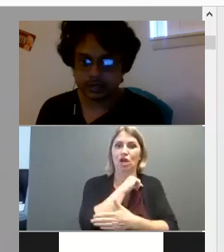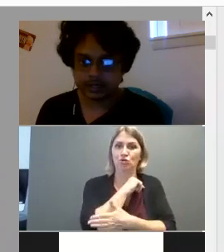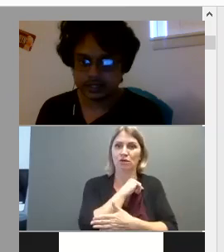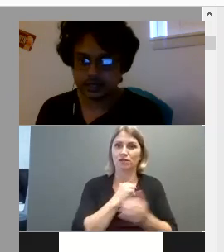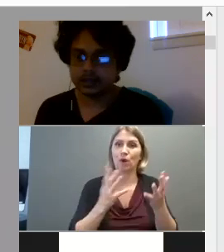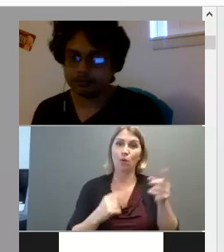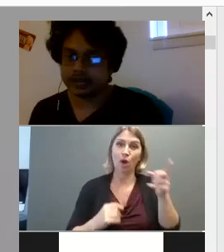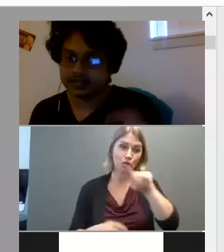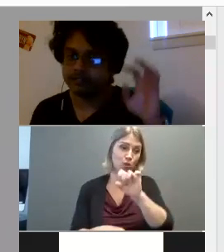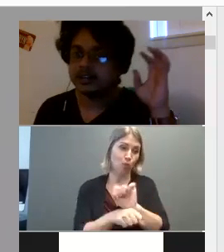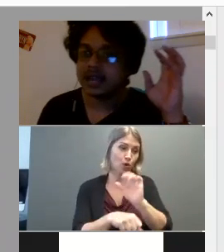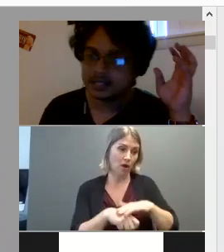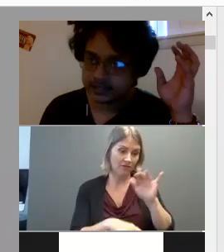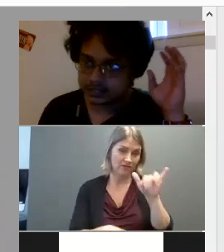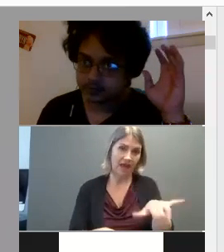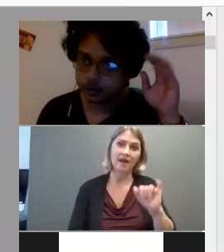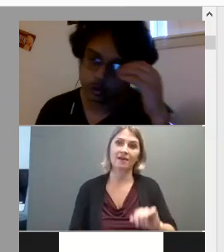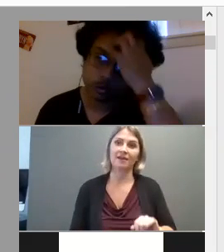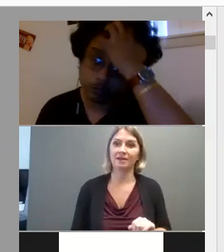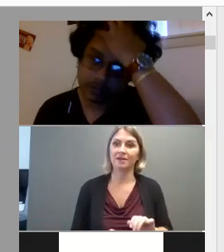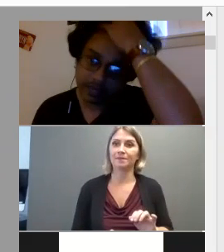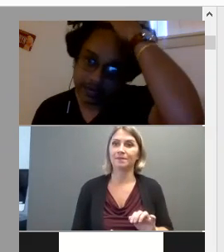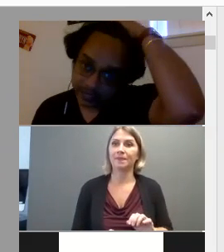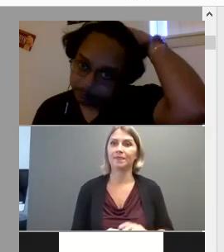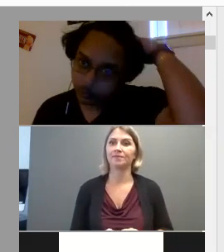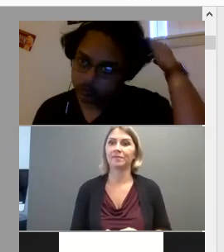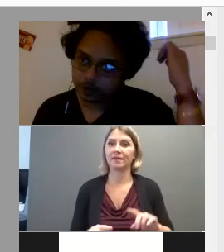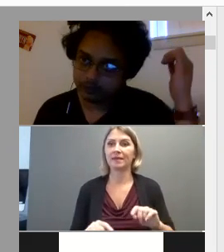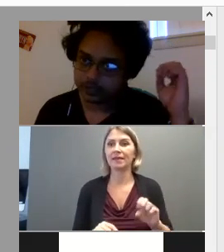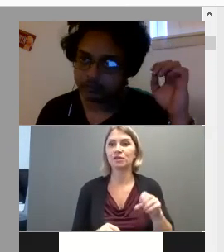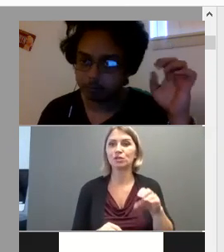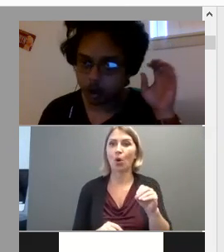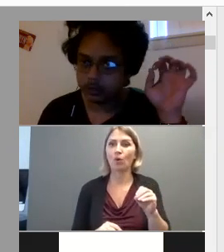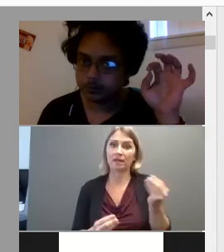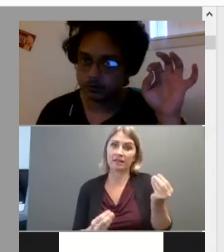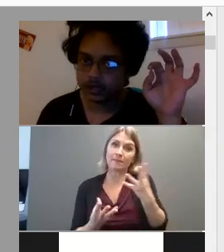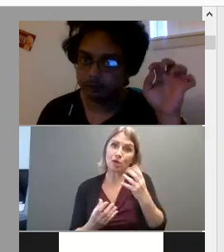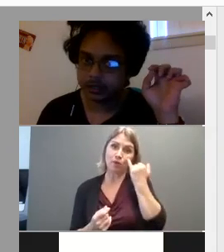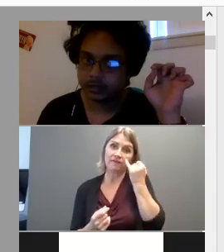that, but essentially that is a very nice exercise for you to do. And let me know if you have any